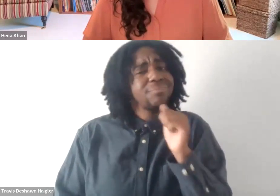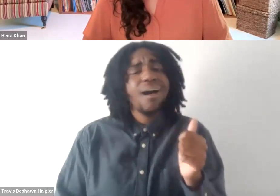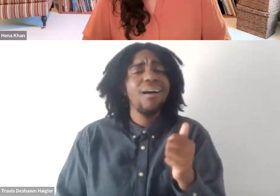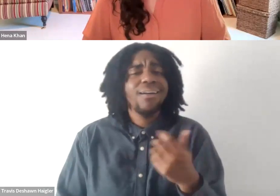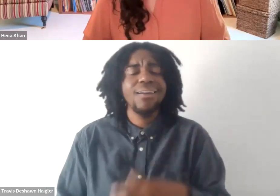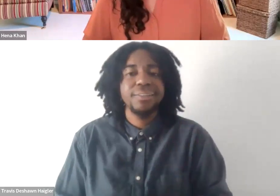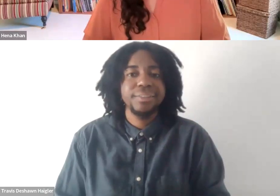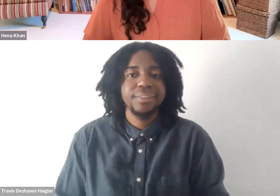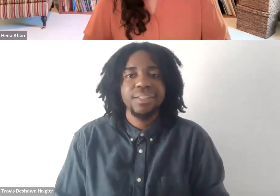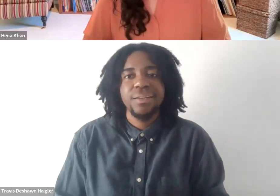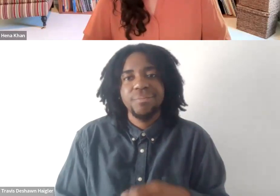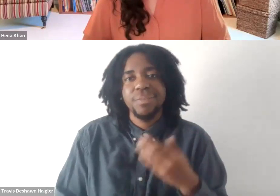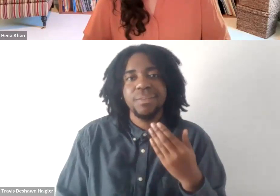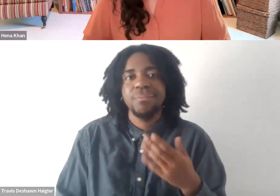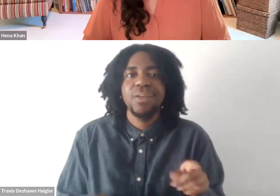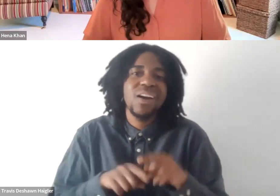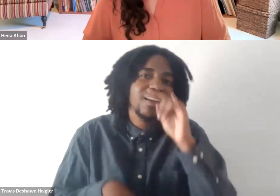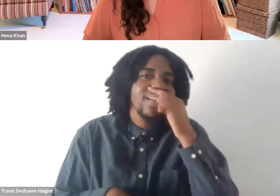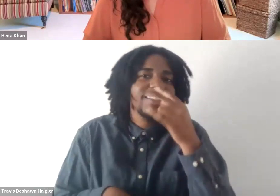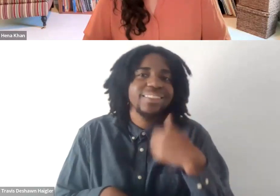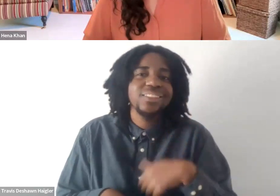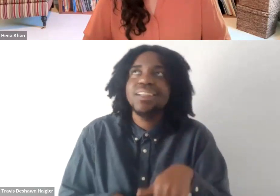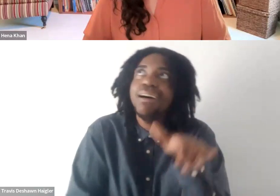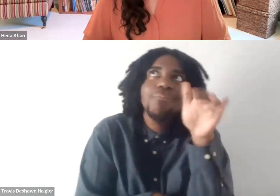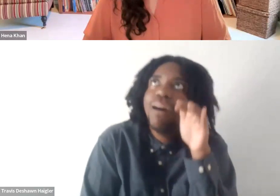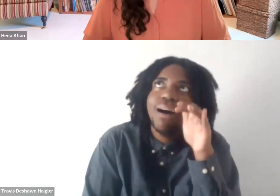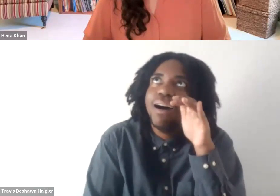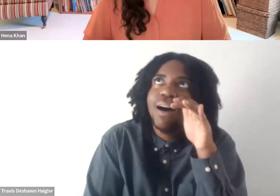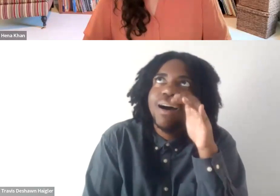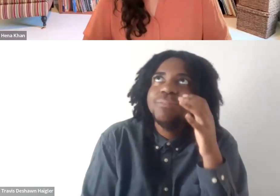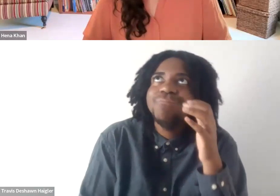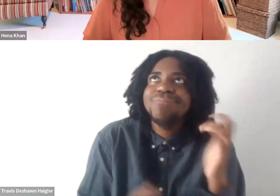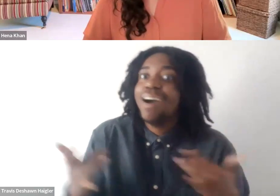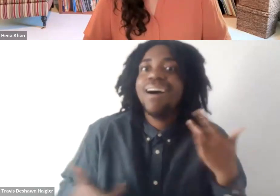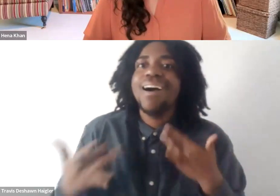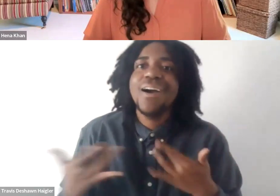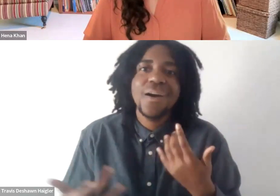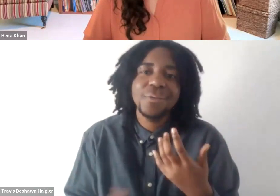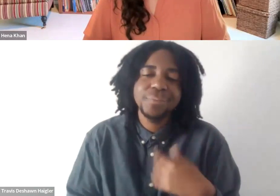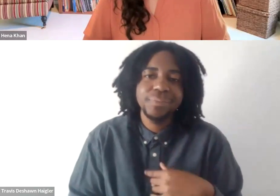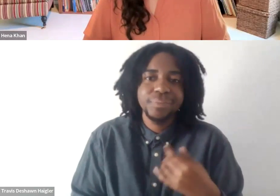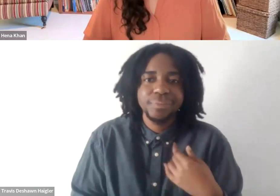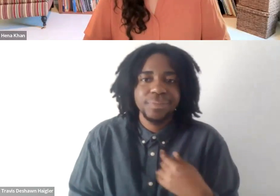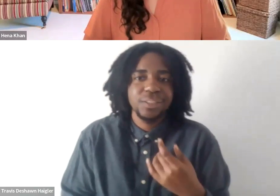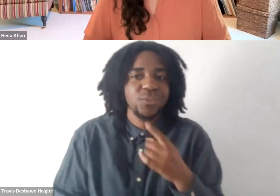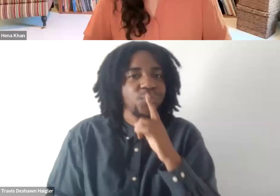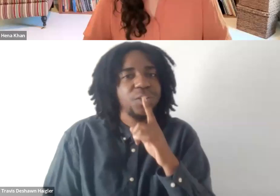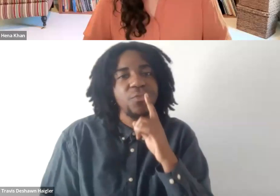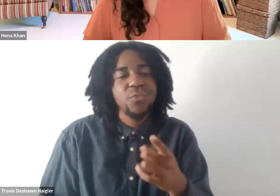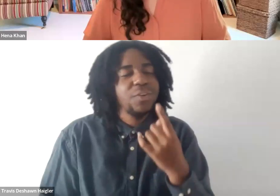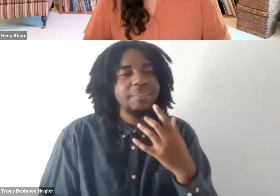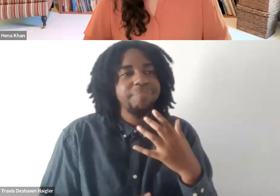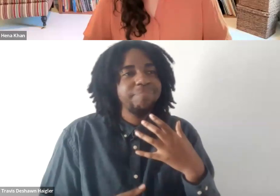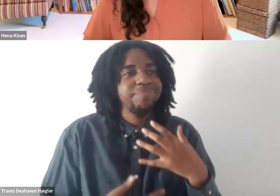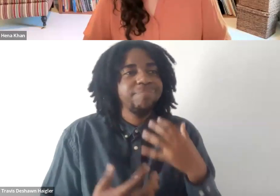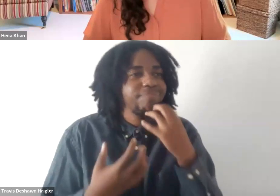so receptive and such a wonderful, eager, thoughtful audience, that just makes it so rewarding the times I get to interact with them